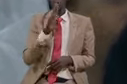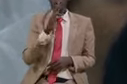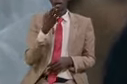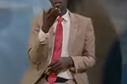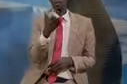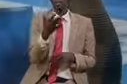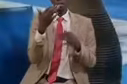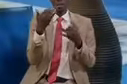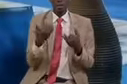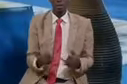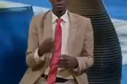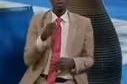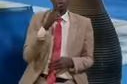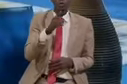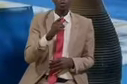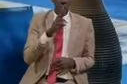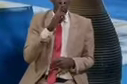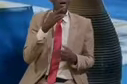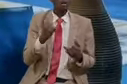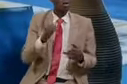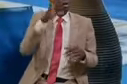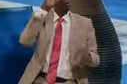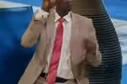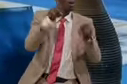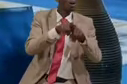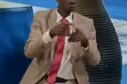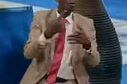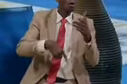you are brother untouchable.